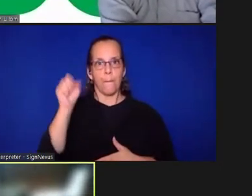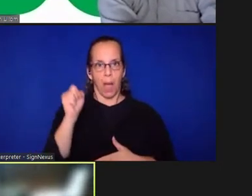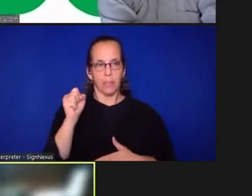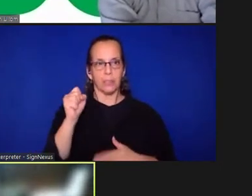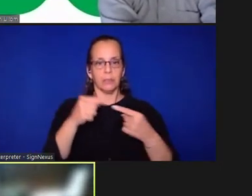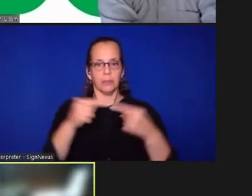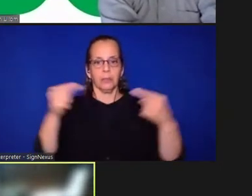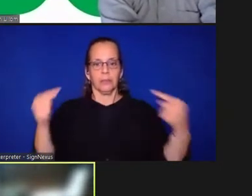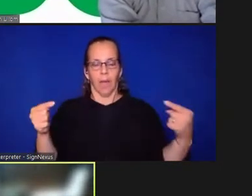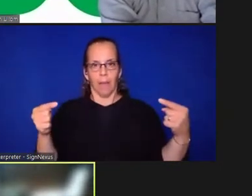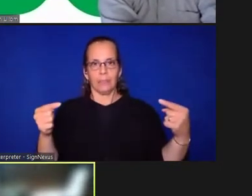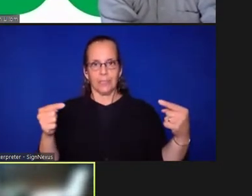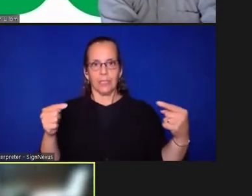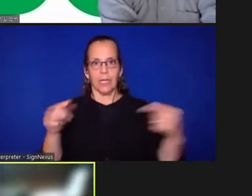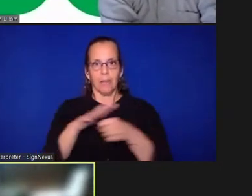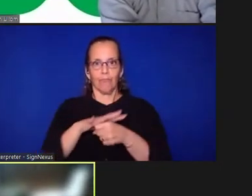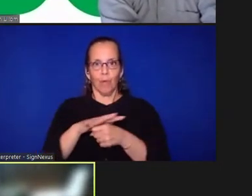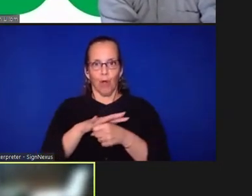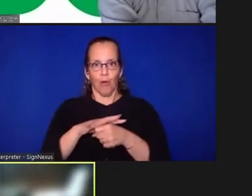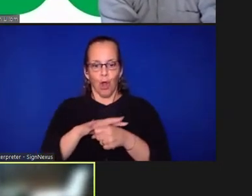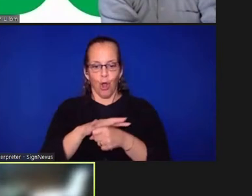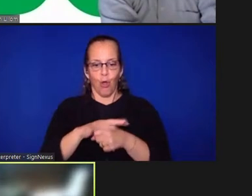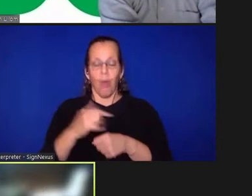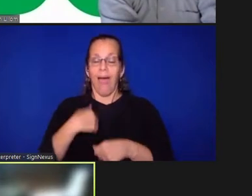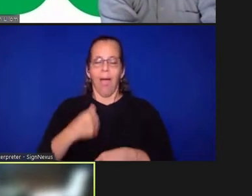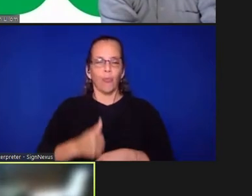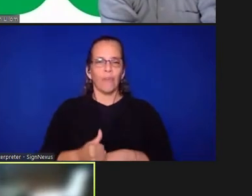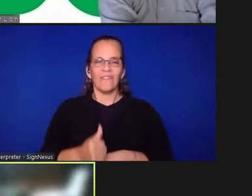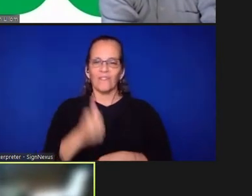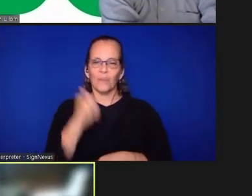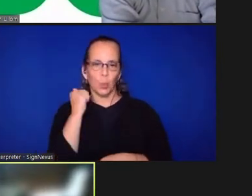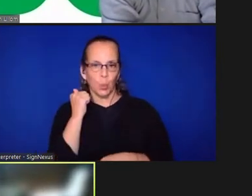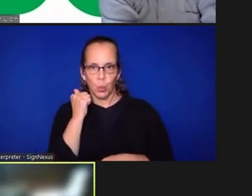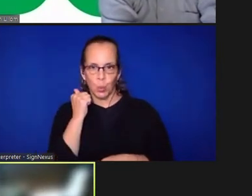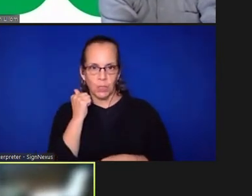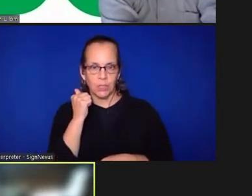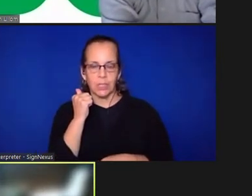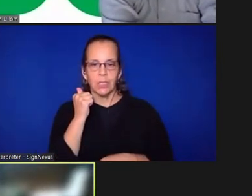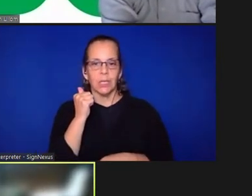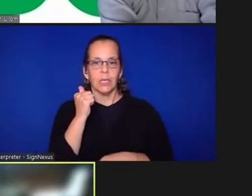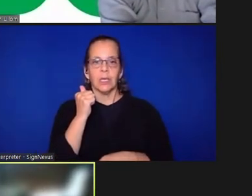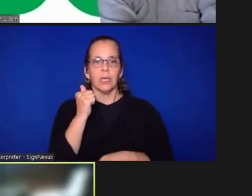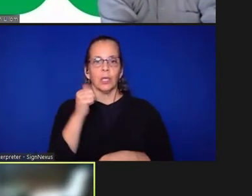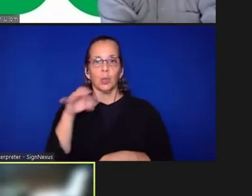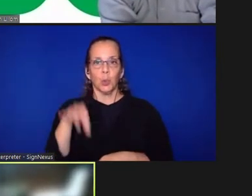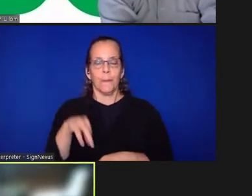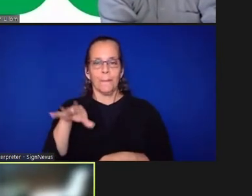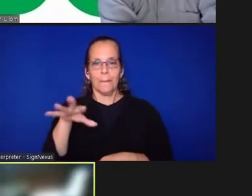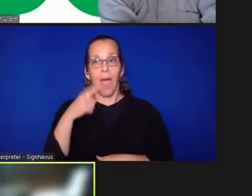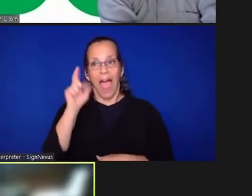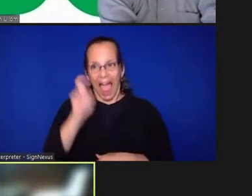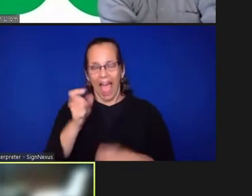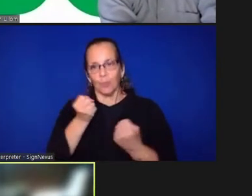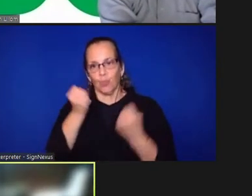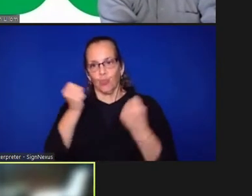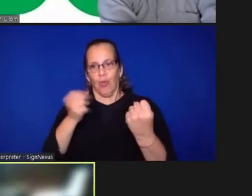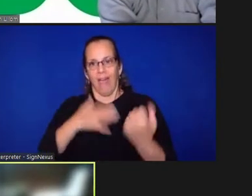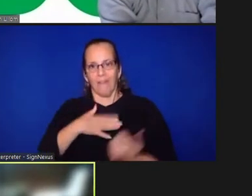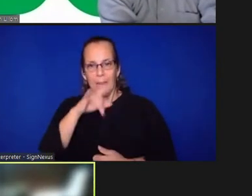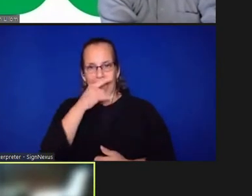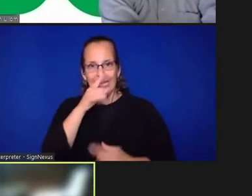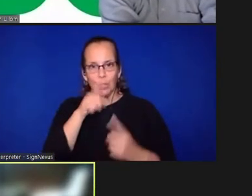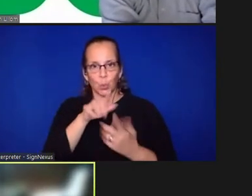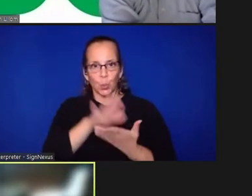six-year-old on a subway for a two-hour commute minimum because it's not in you know because it's not a direct